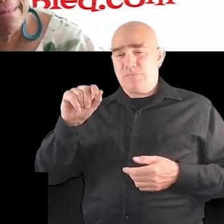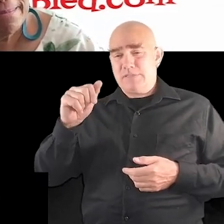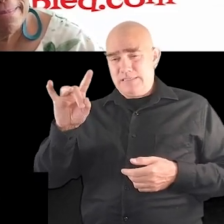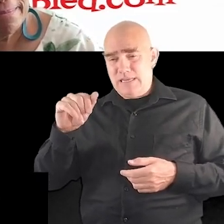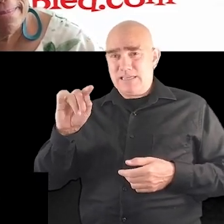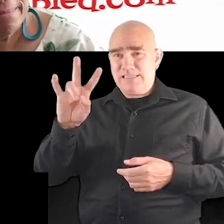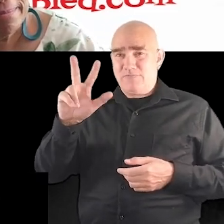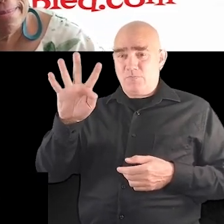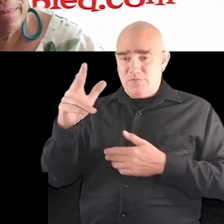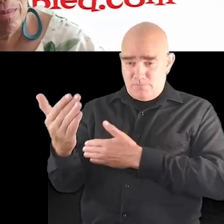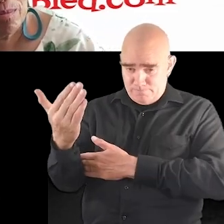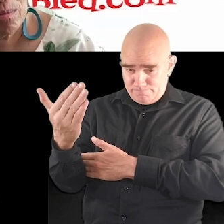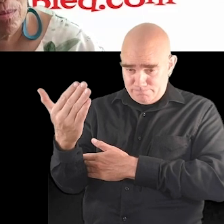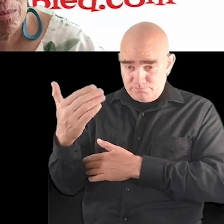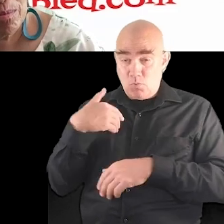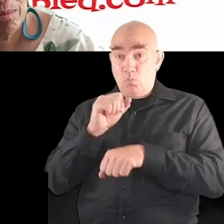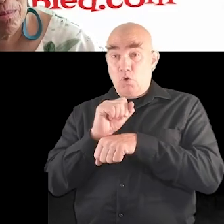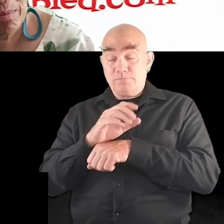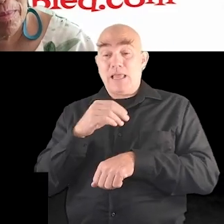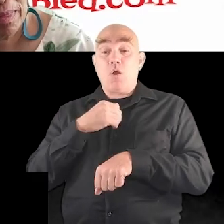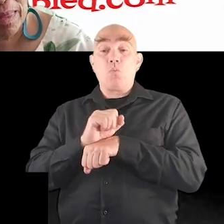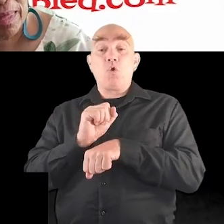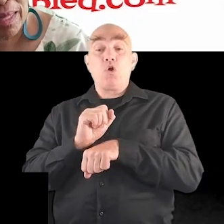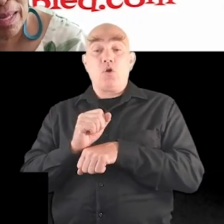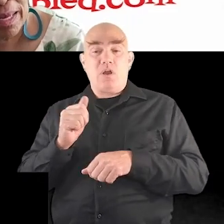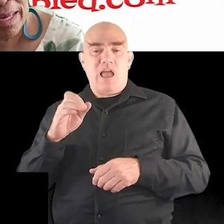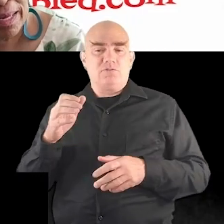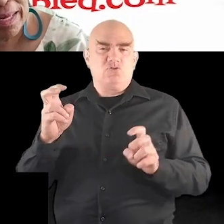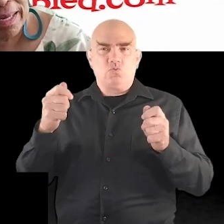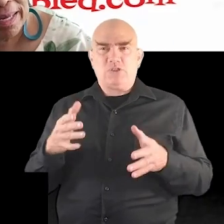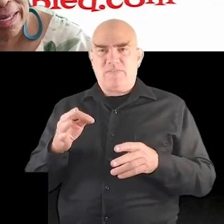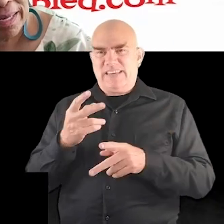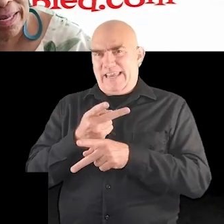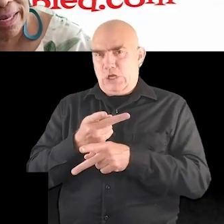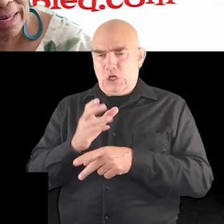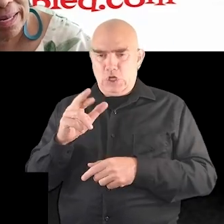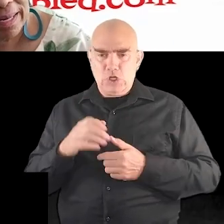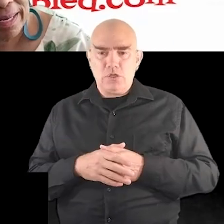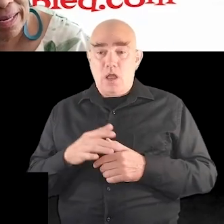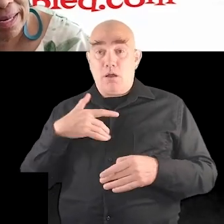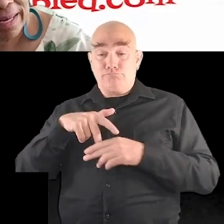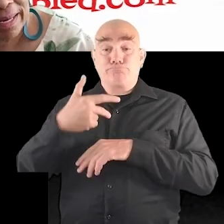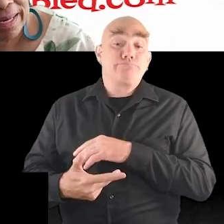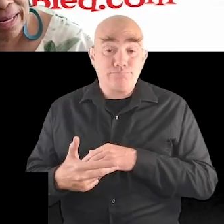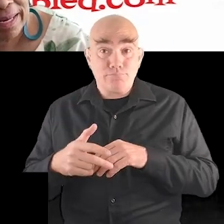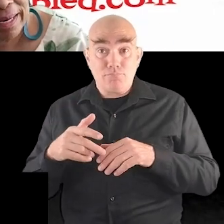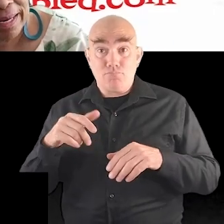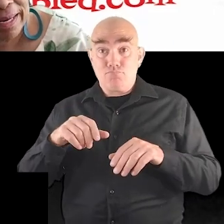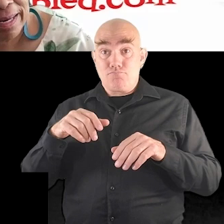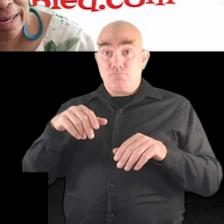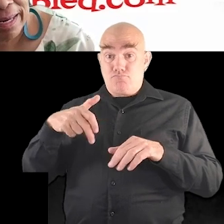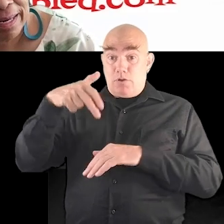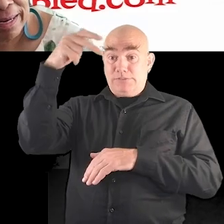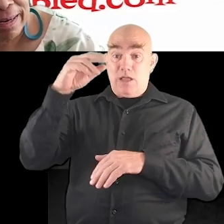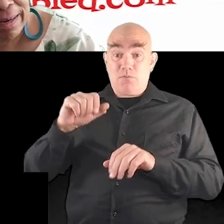3rd, 2018, at 7:43 a.m. I was at work and I worked as a director of care. I tripped and fell